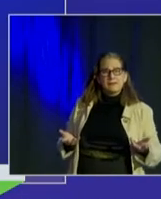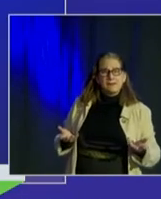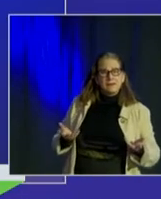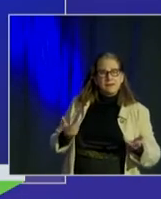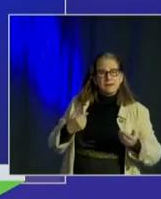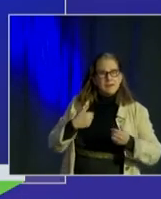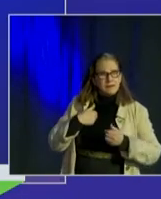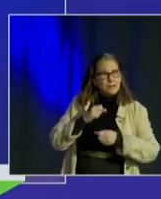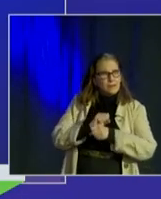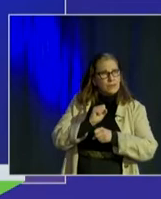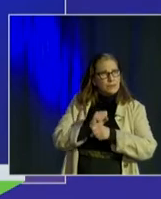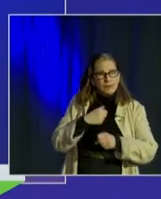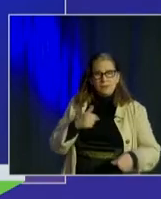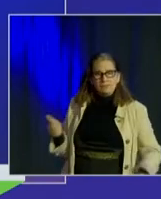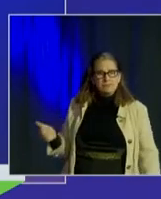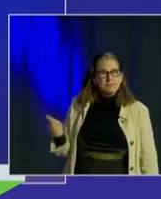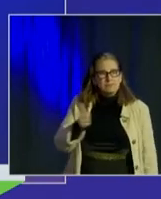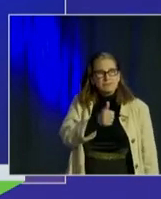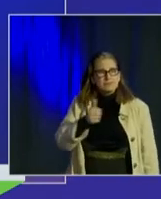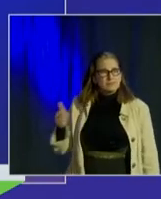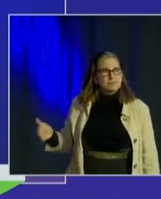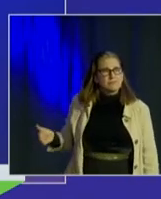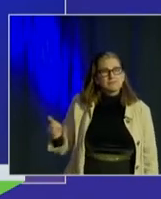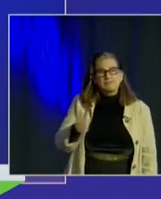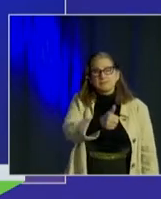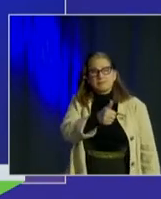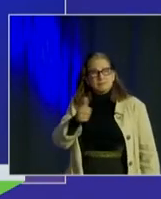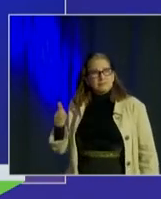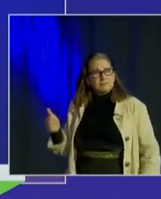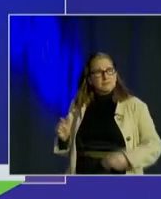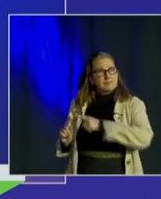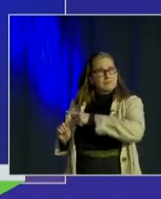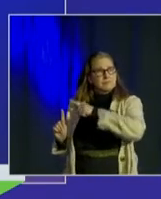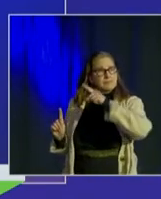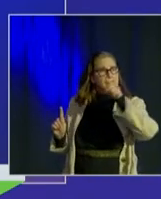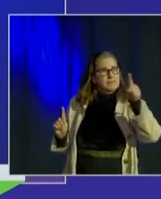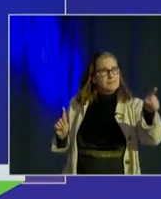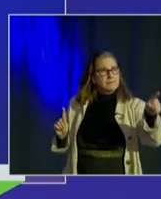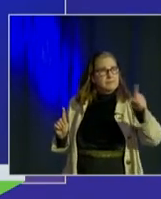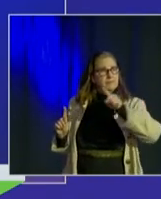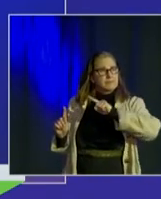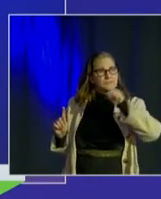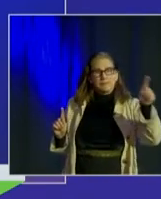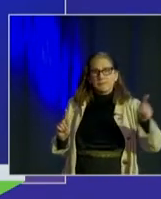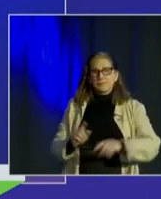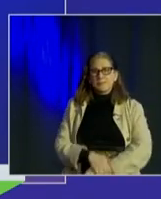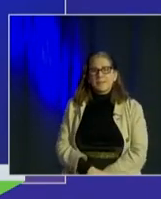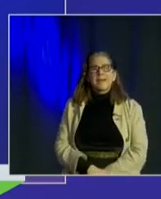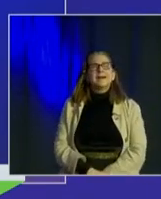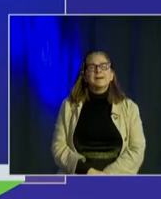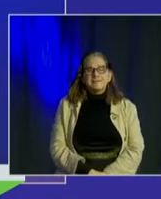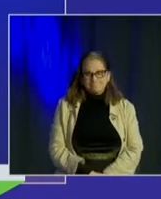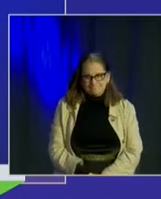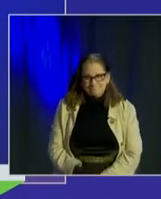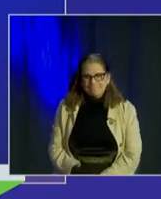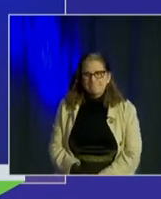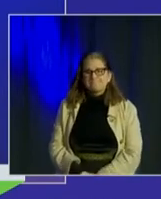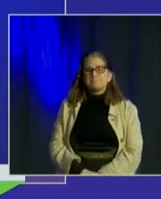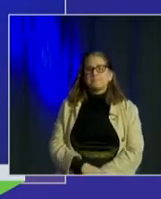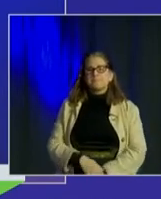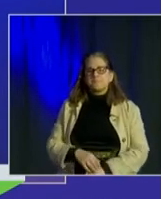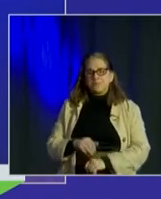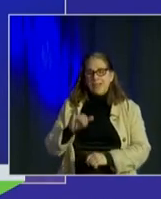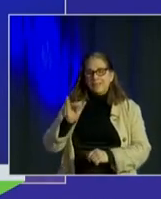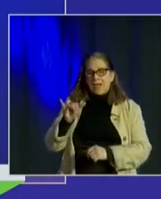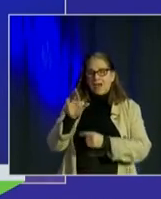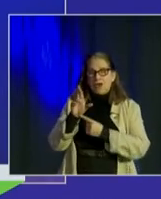Well, thank you for that question, and it sounds like a route that we have analyzed. I don't know if